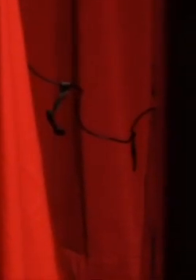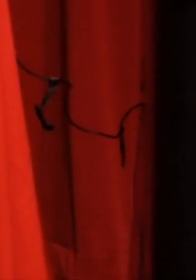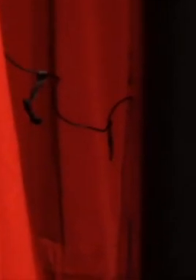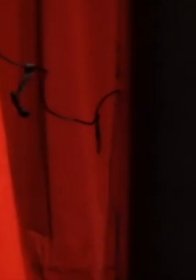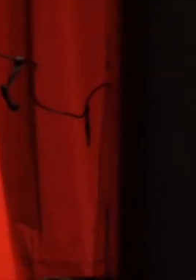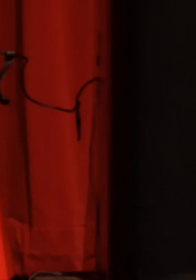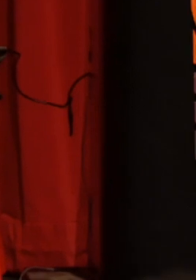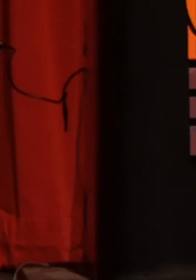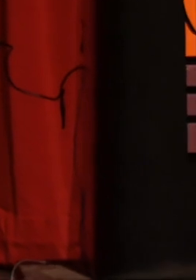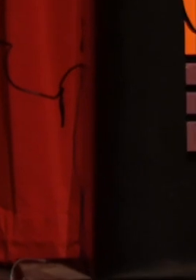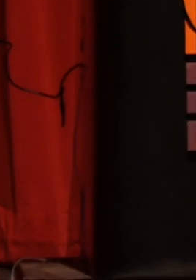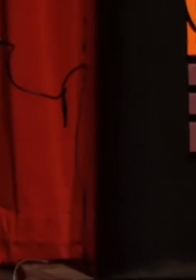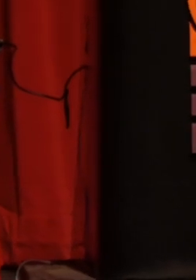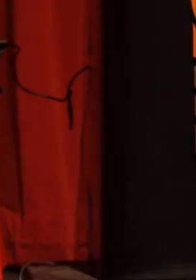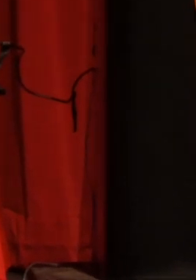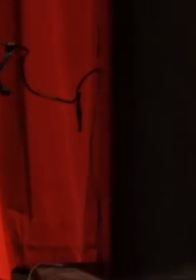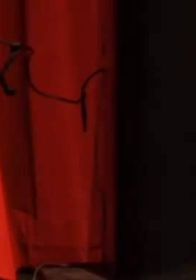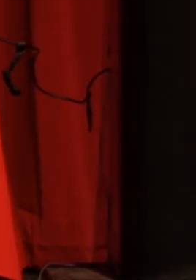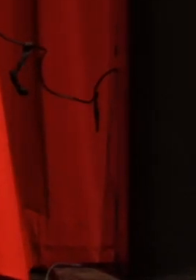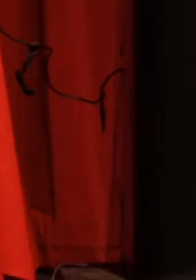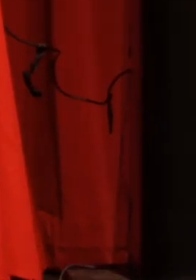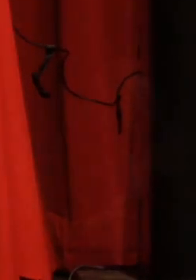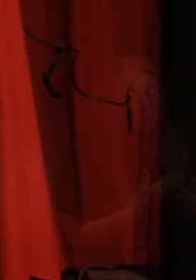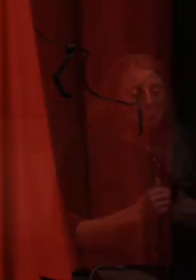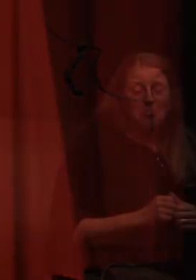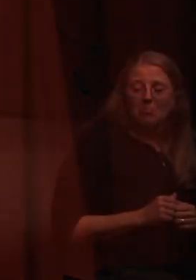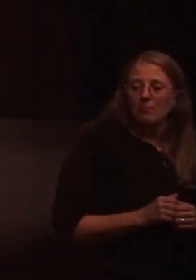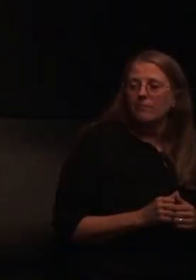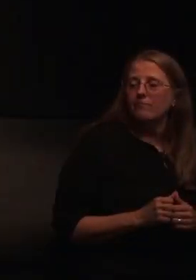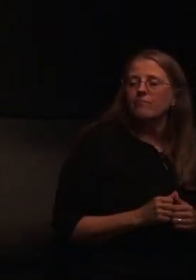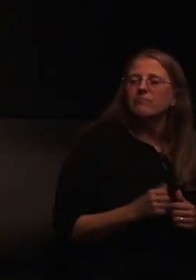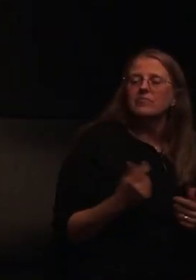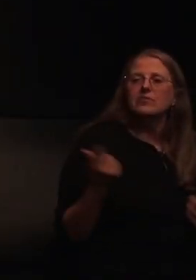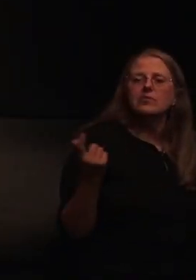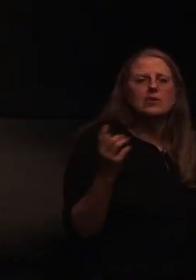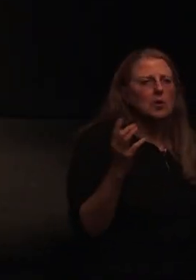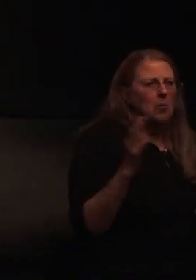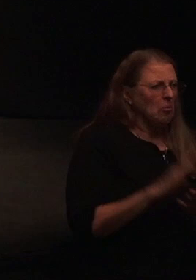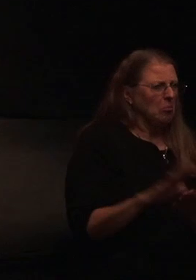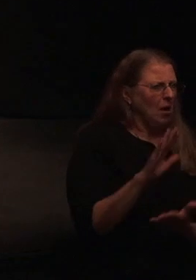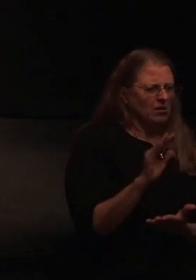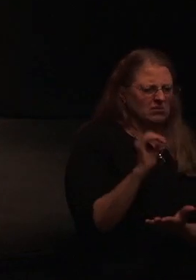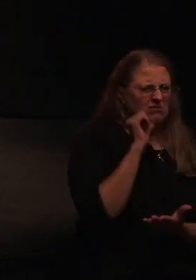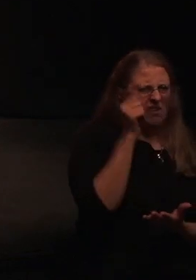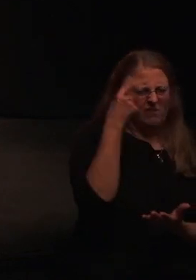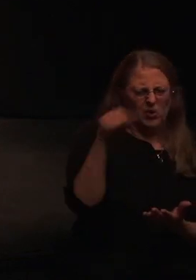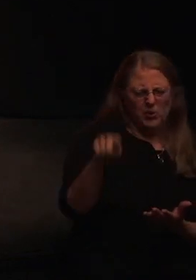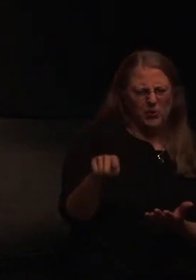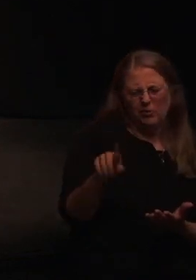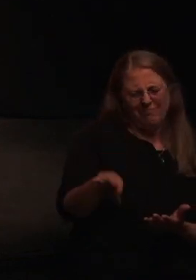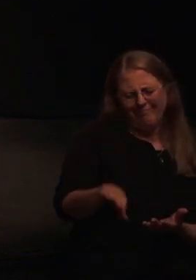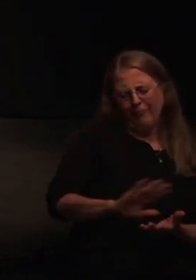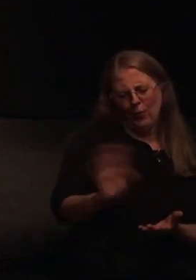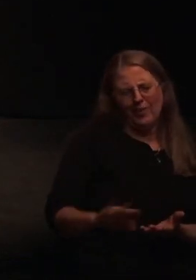such wonderful things about me, and I'm just so honored and thrilled to be here. So college isn't for you, and you'll never